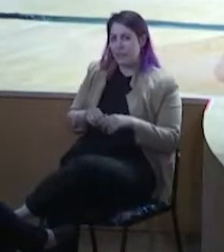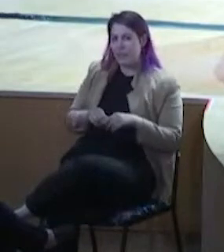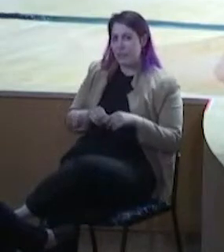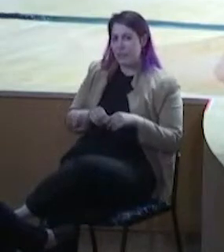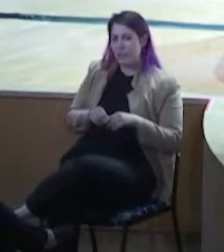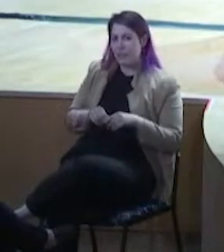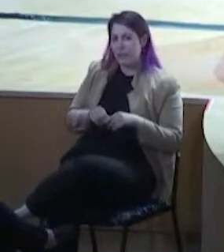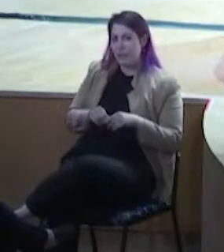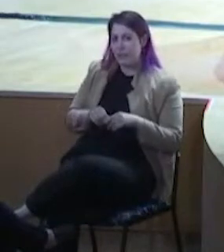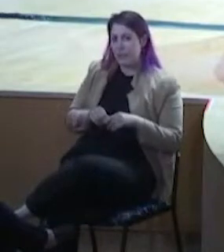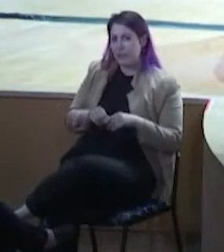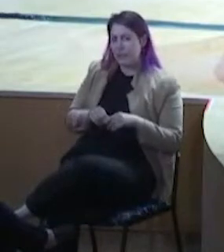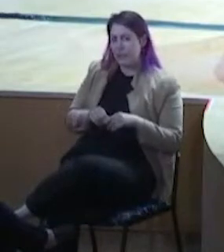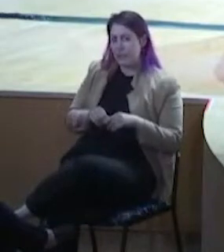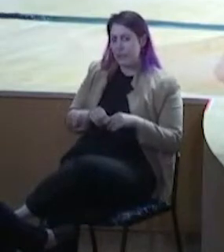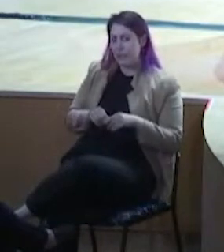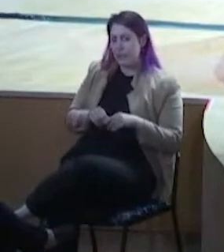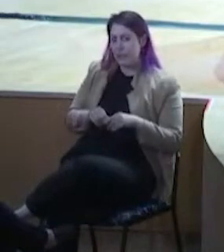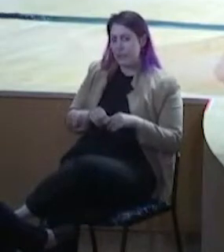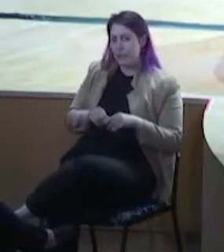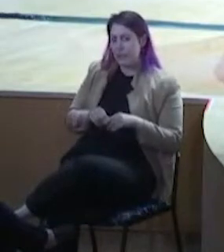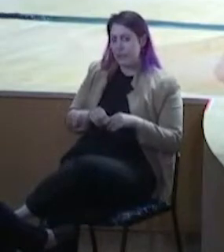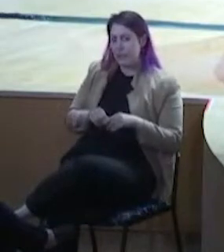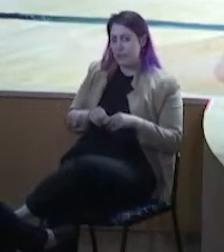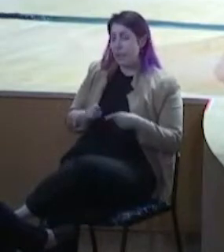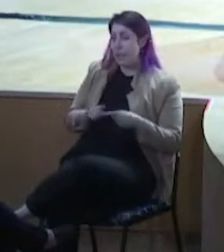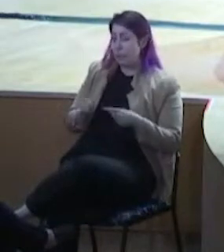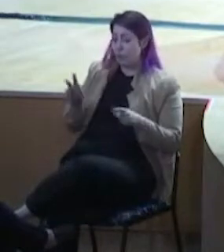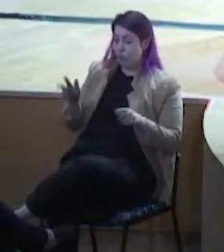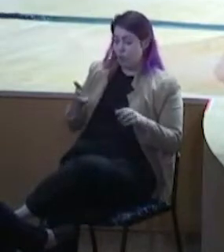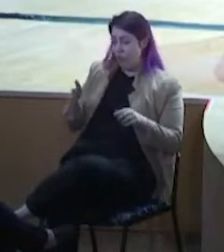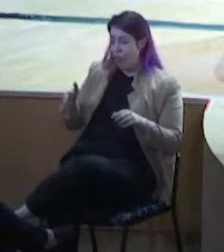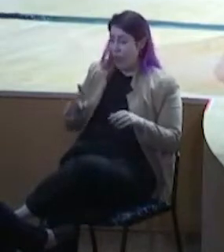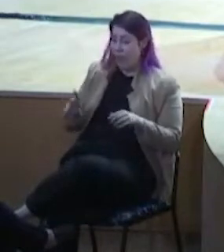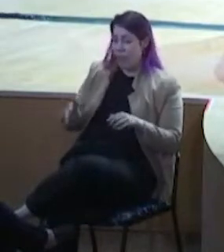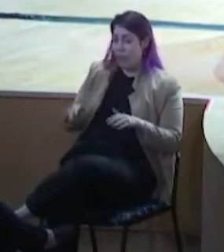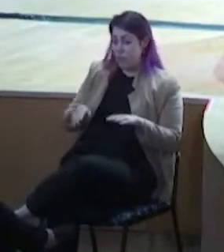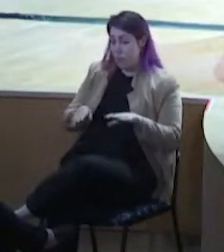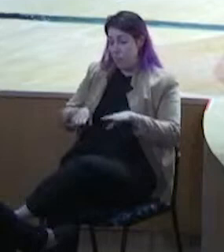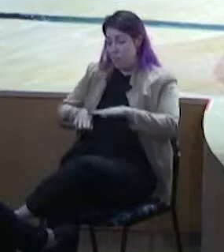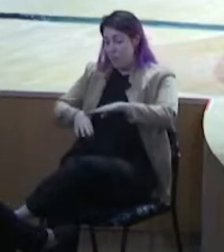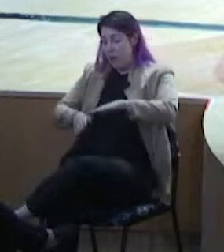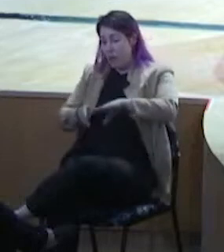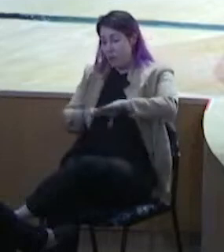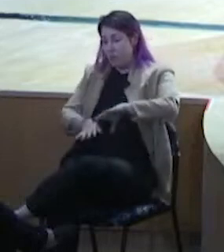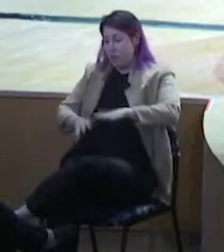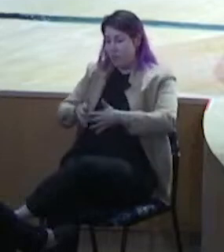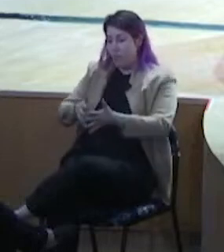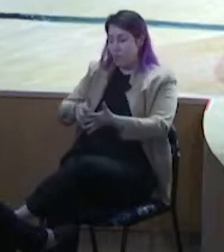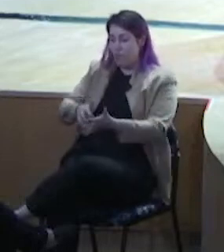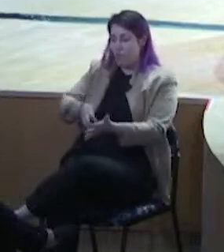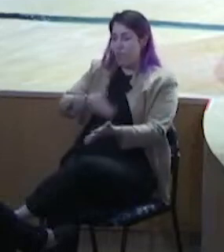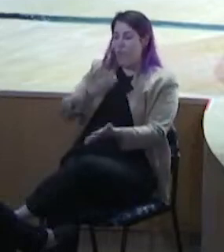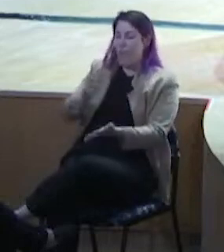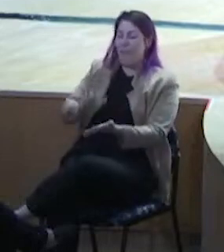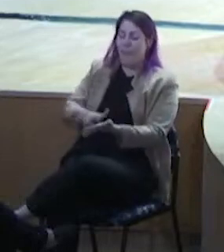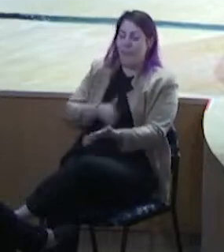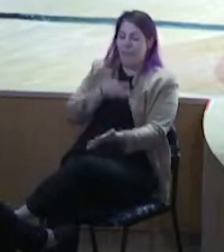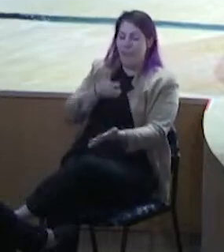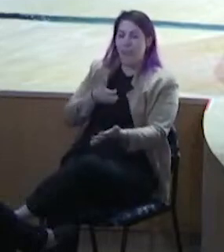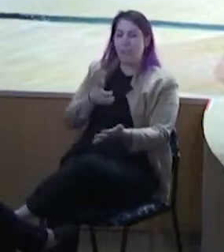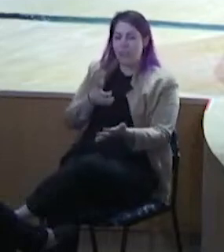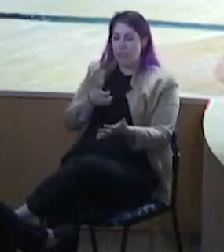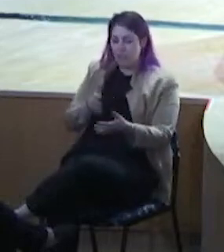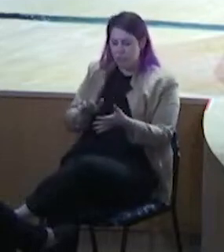them, and the fact that you're dragging things from the bottom of the lake will give you a lot of like organic